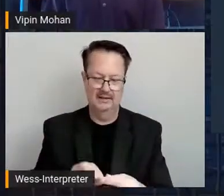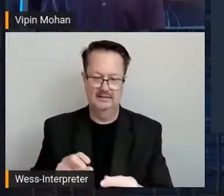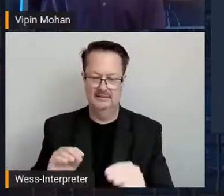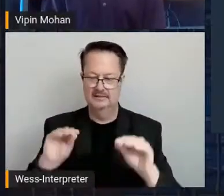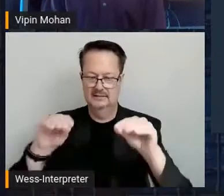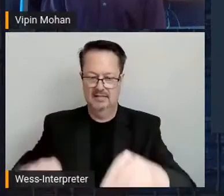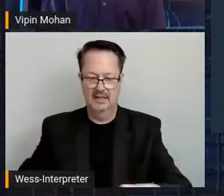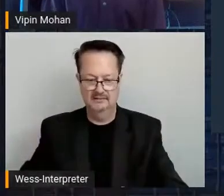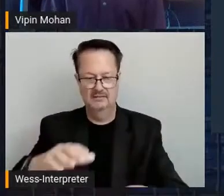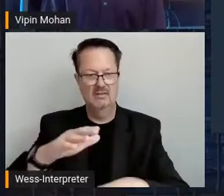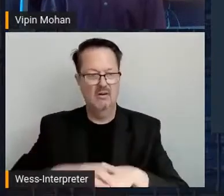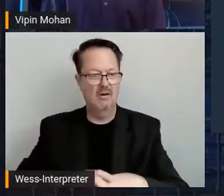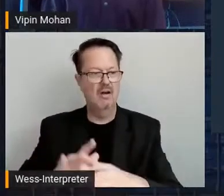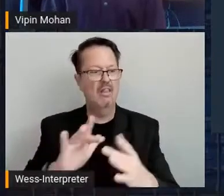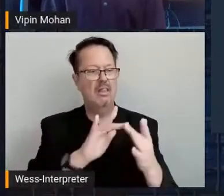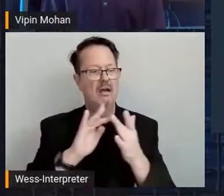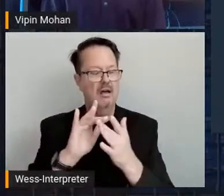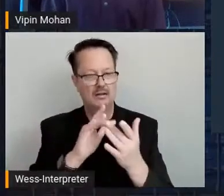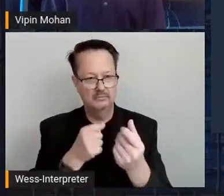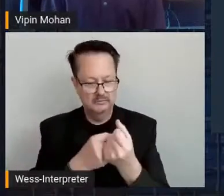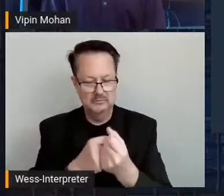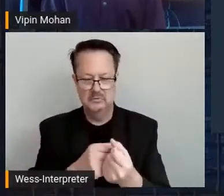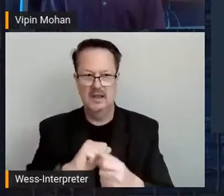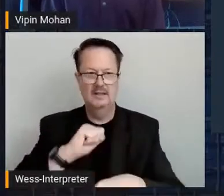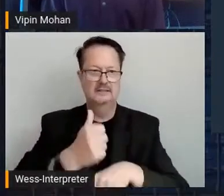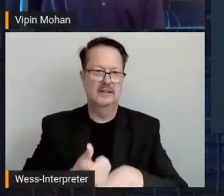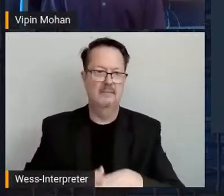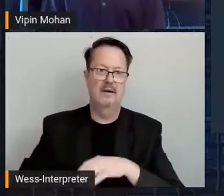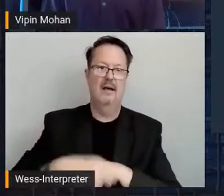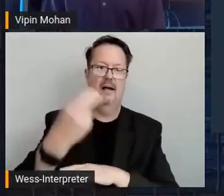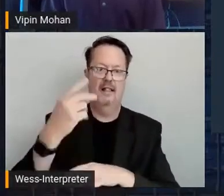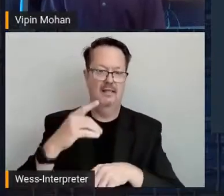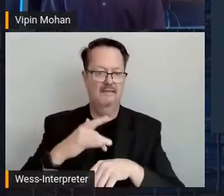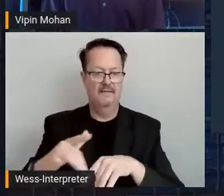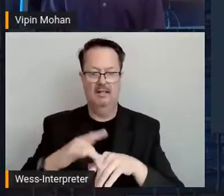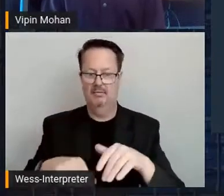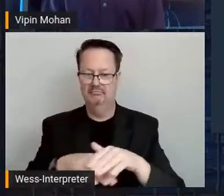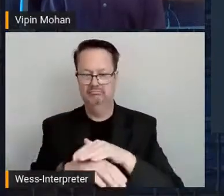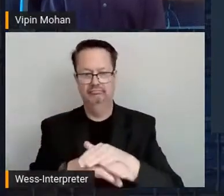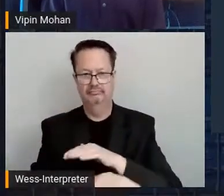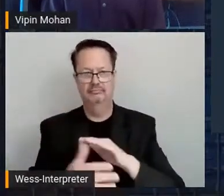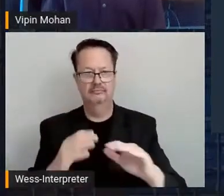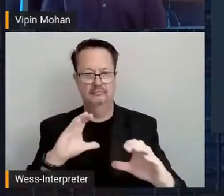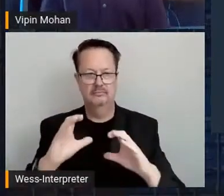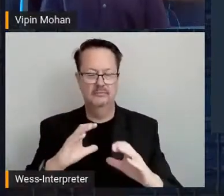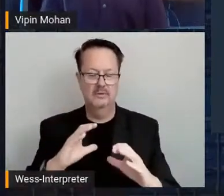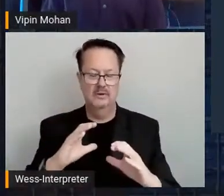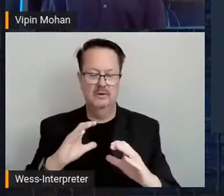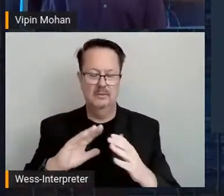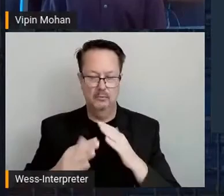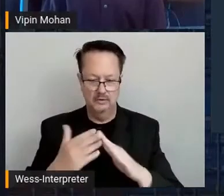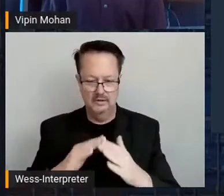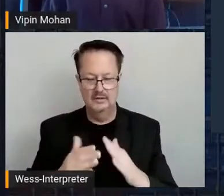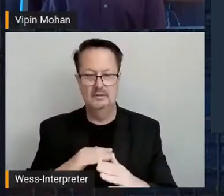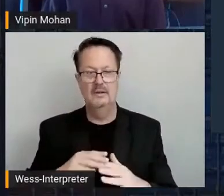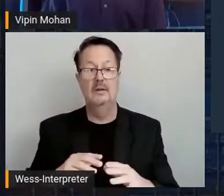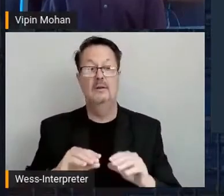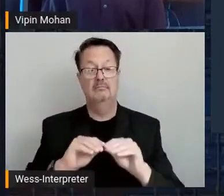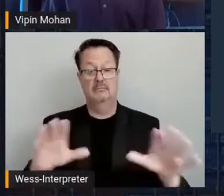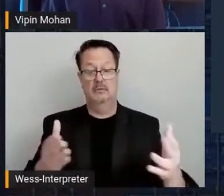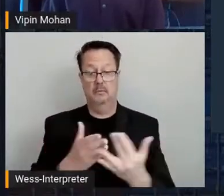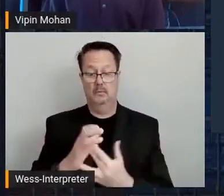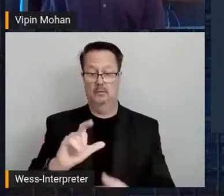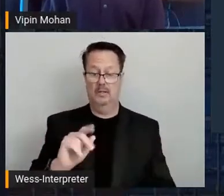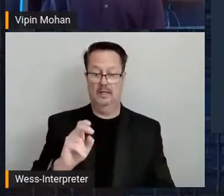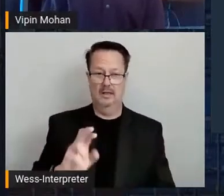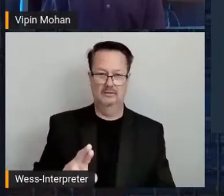operations. You can set up a highly available Kubernetes cluster control plane on-prem. And deployment is through Cluster API. It's open source.